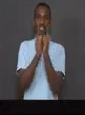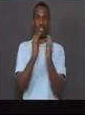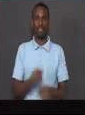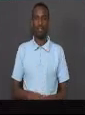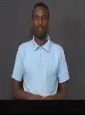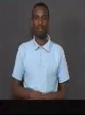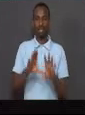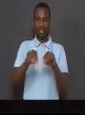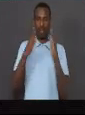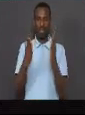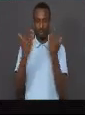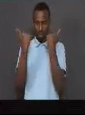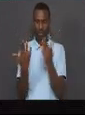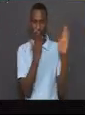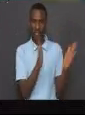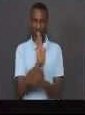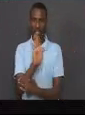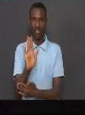Students, let's get ready.